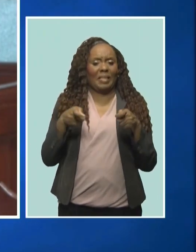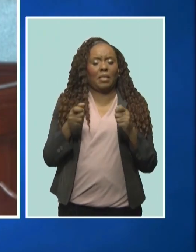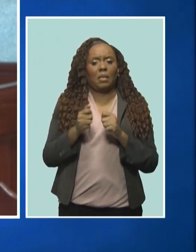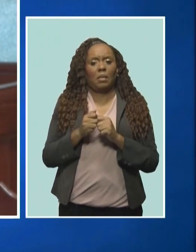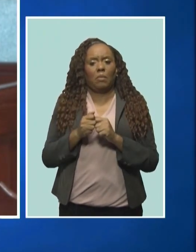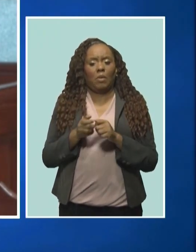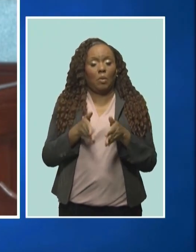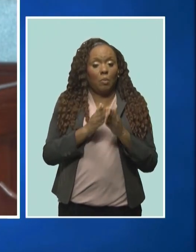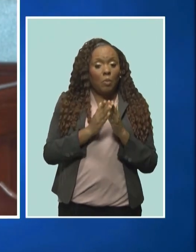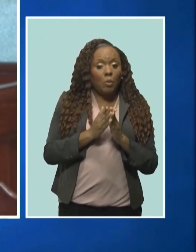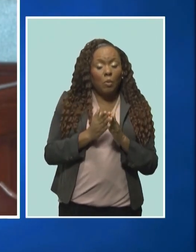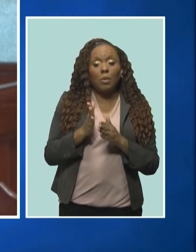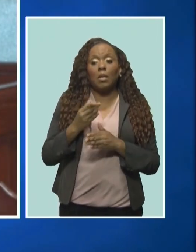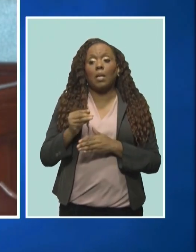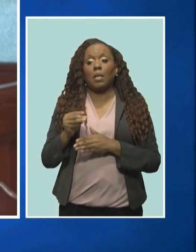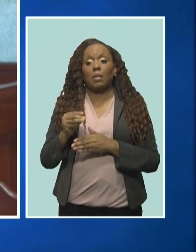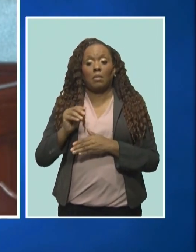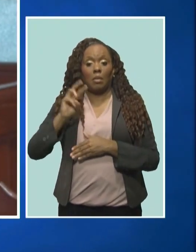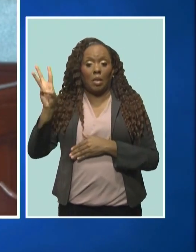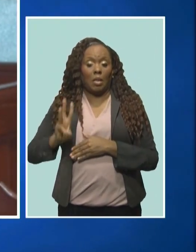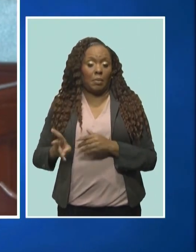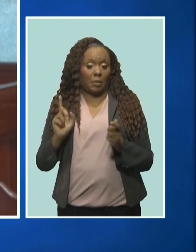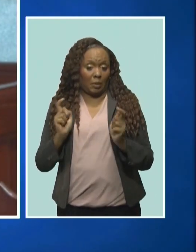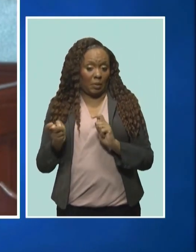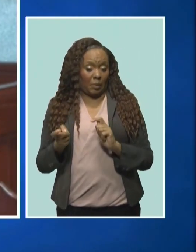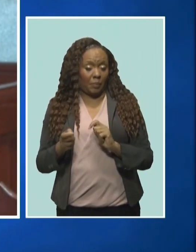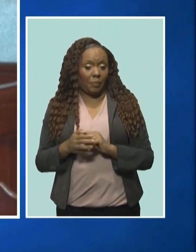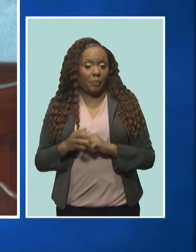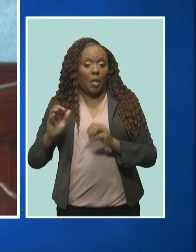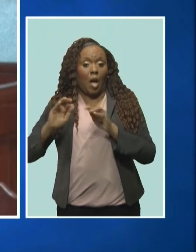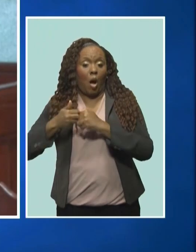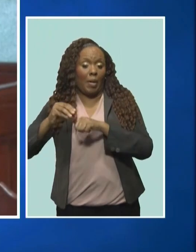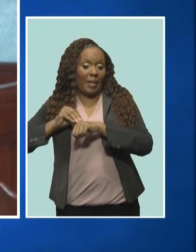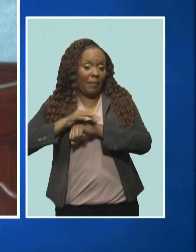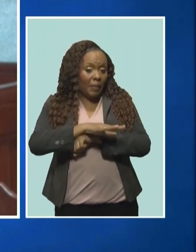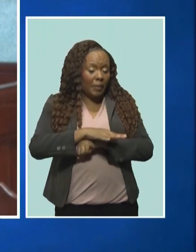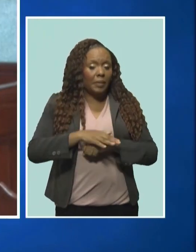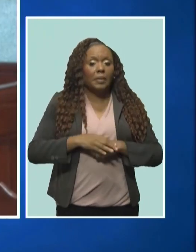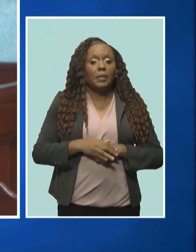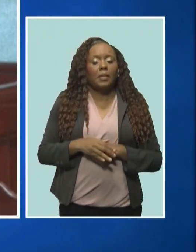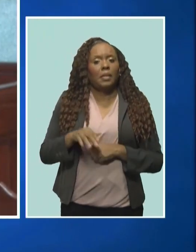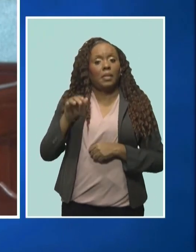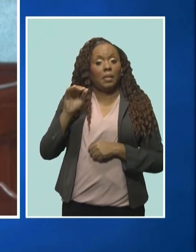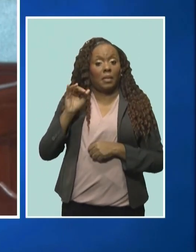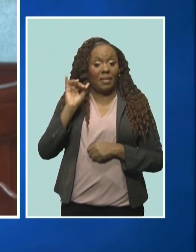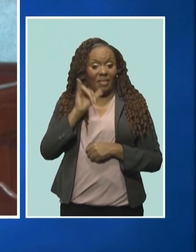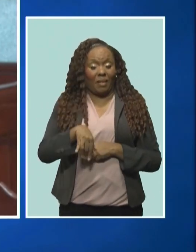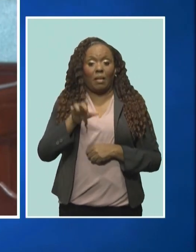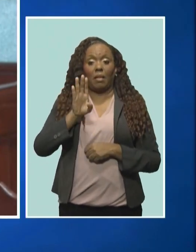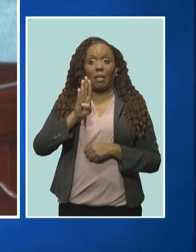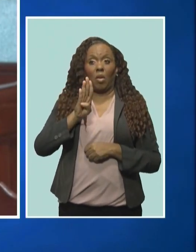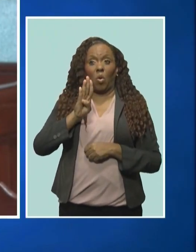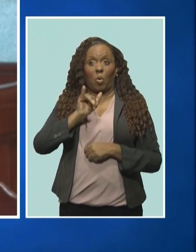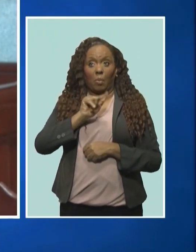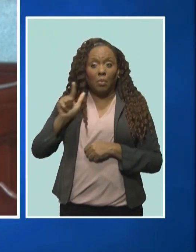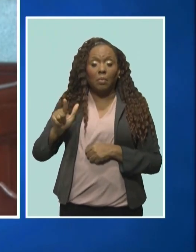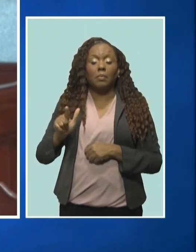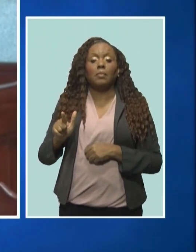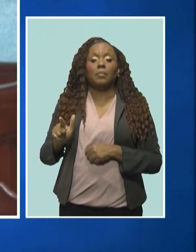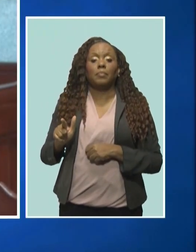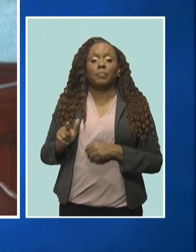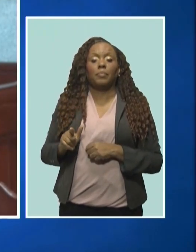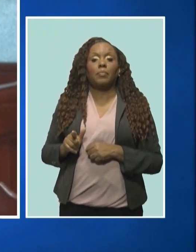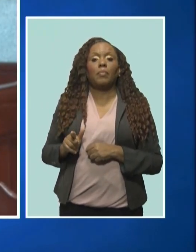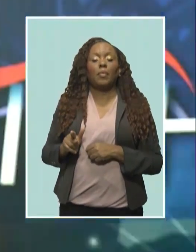climate change impacts. This bill, of course, Mr. Speaker, is a solution-based